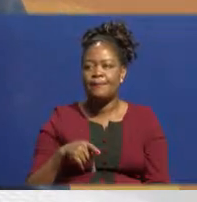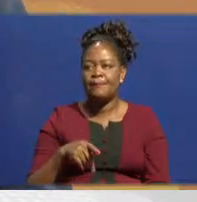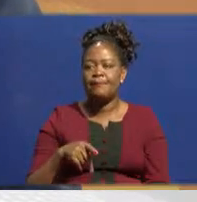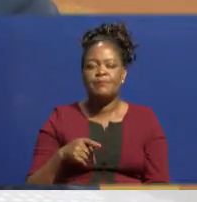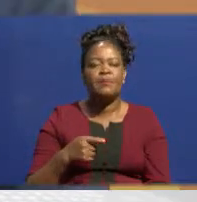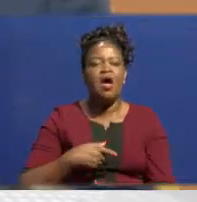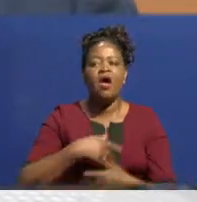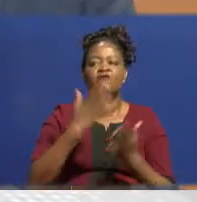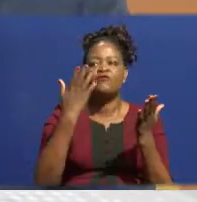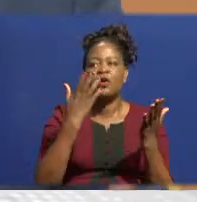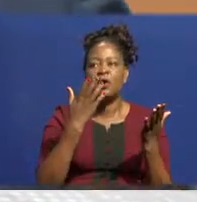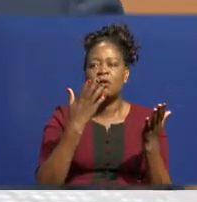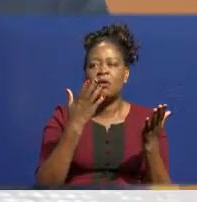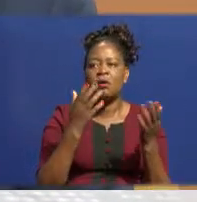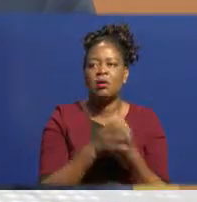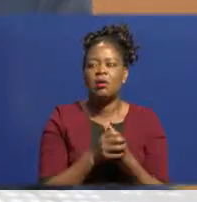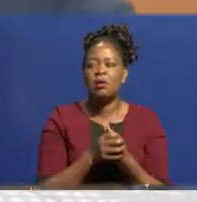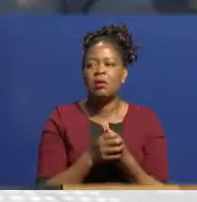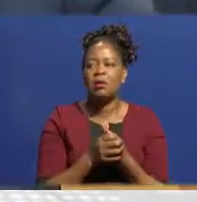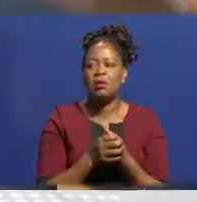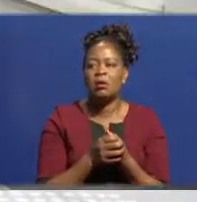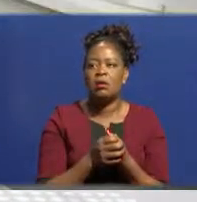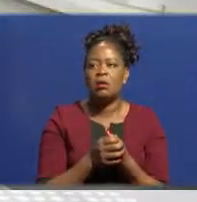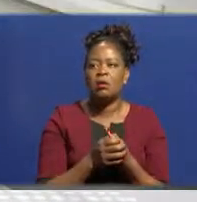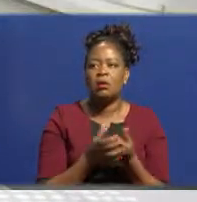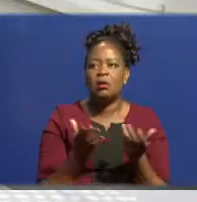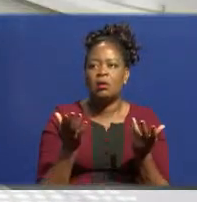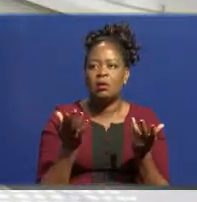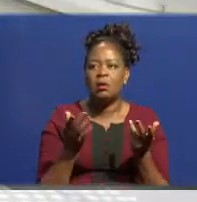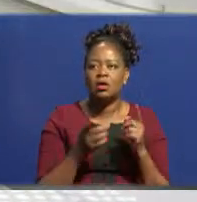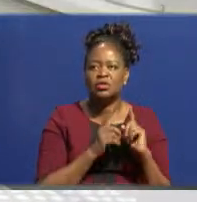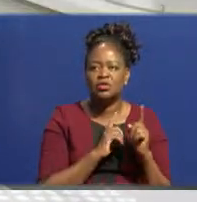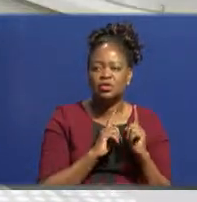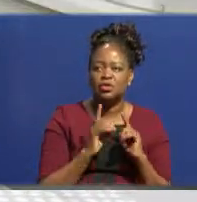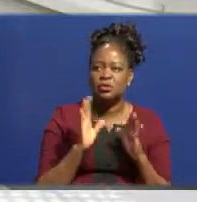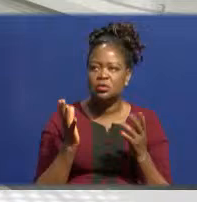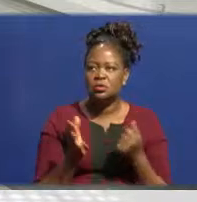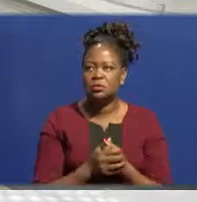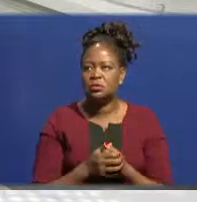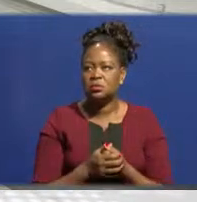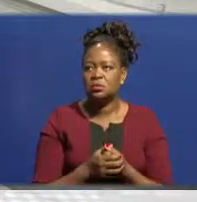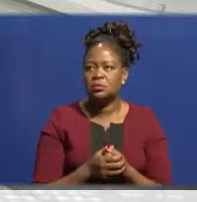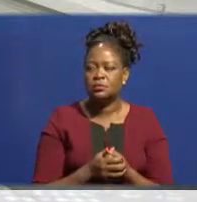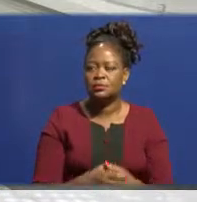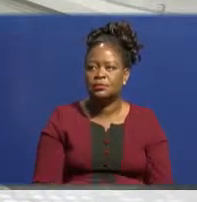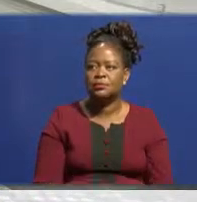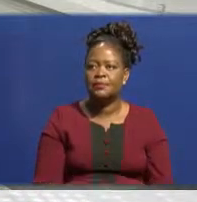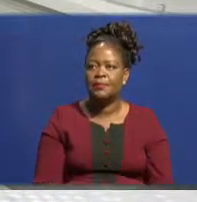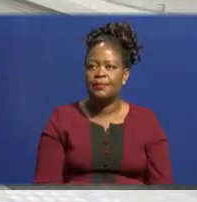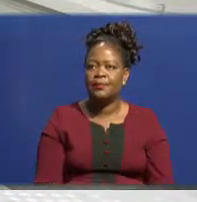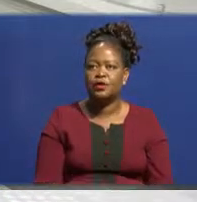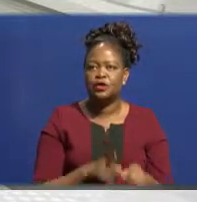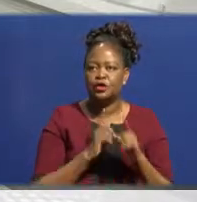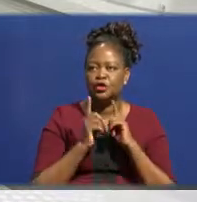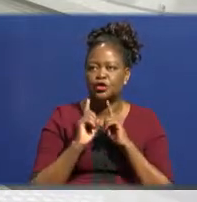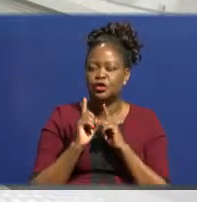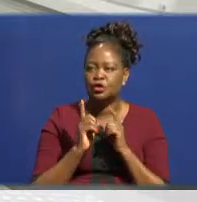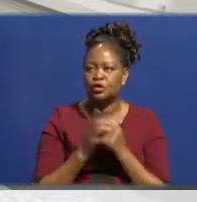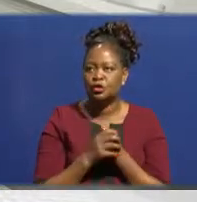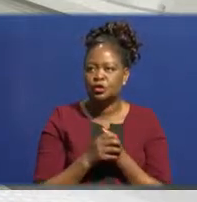all over now. They never All right. Before we don't want to be putting into politics right now. We need